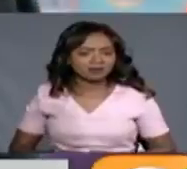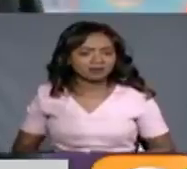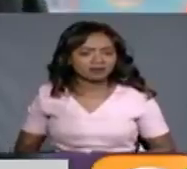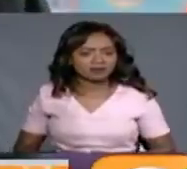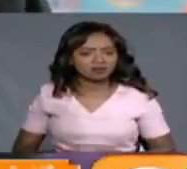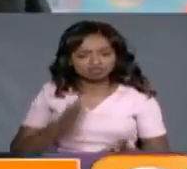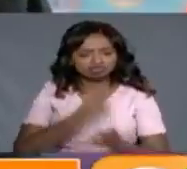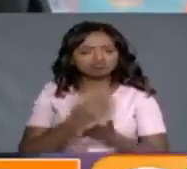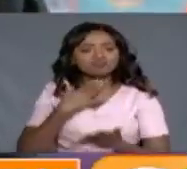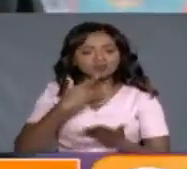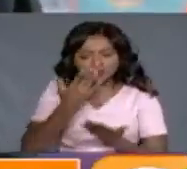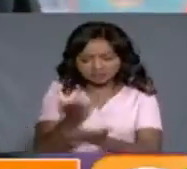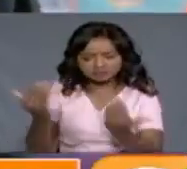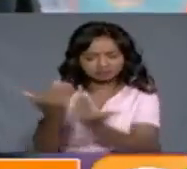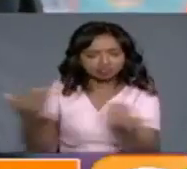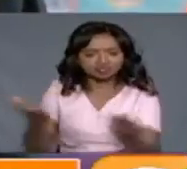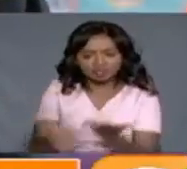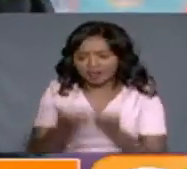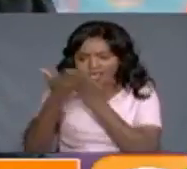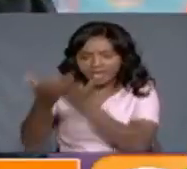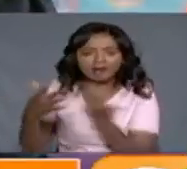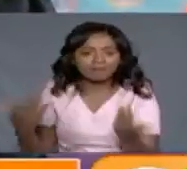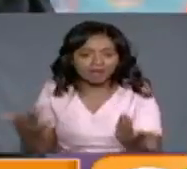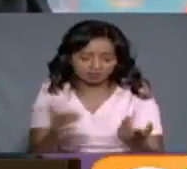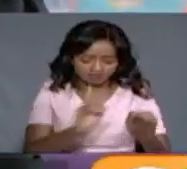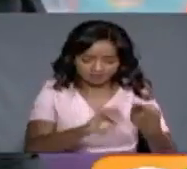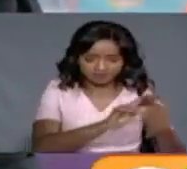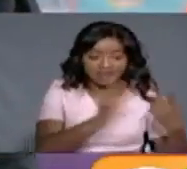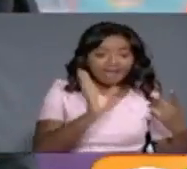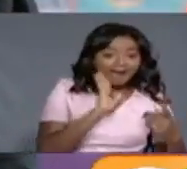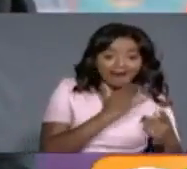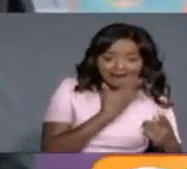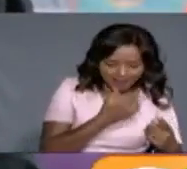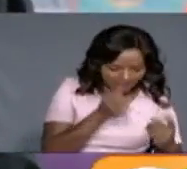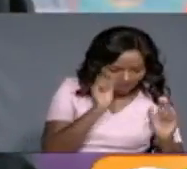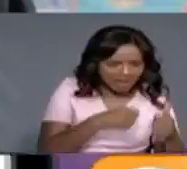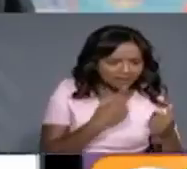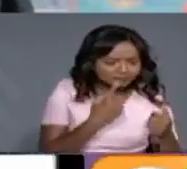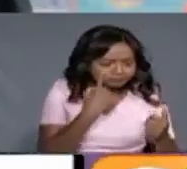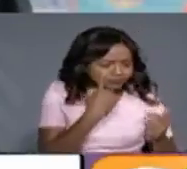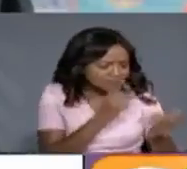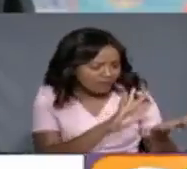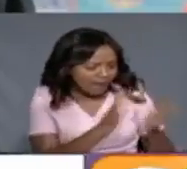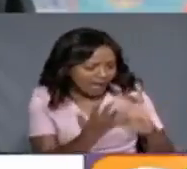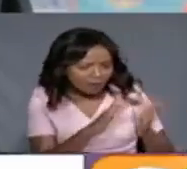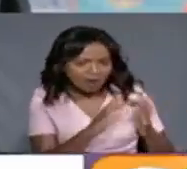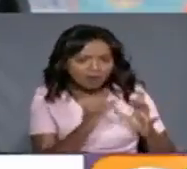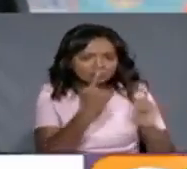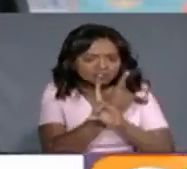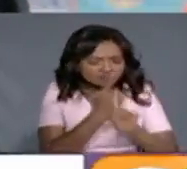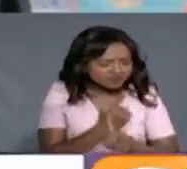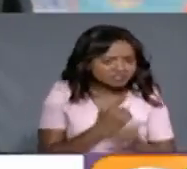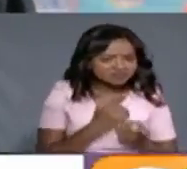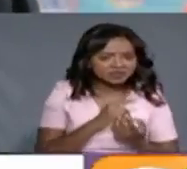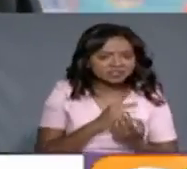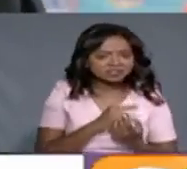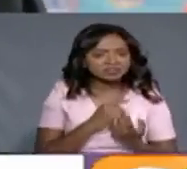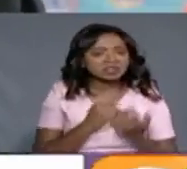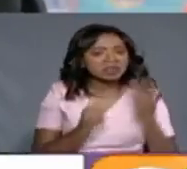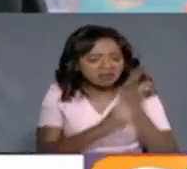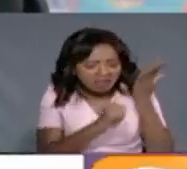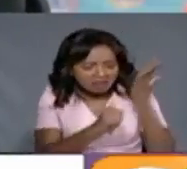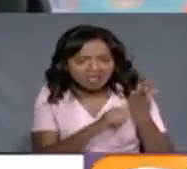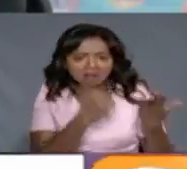to know how to play around with colors. Mostly my aim was for the colors. But once they know the primary colors, so by the